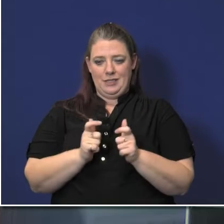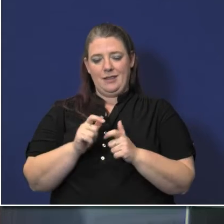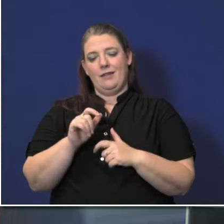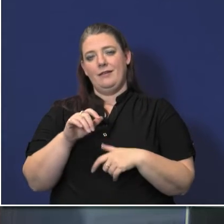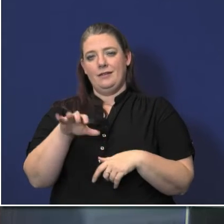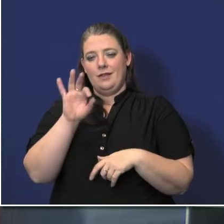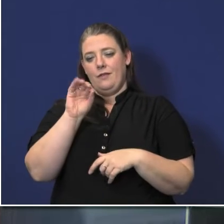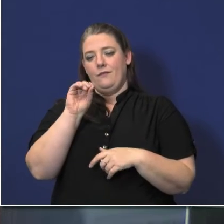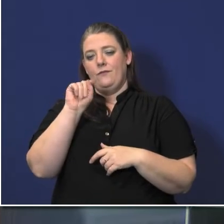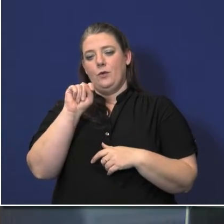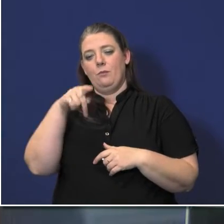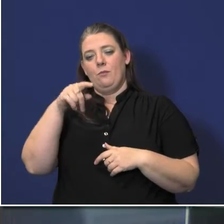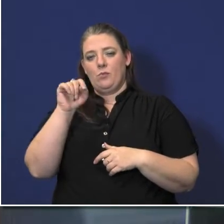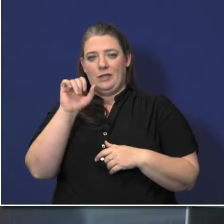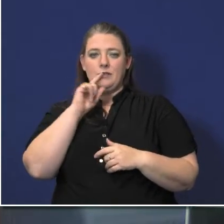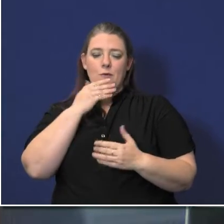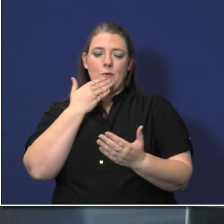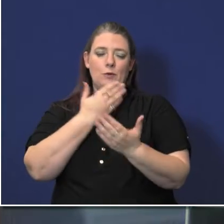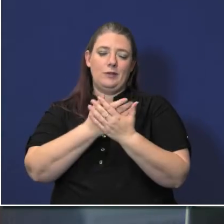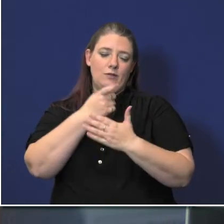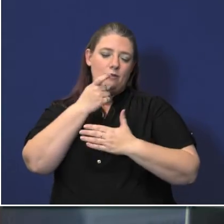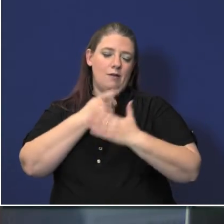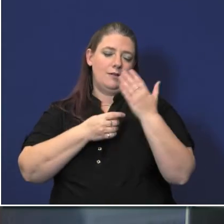facility, making it a very cost efficient building.